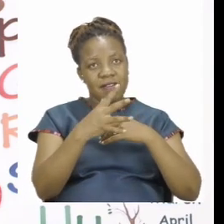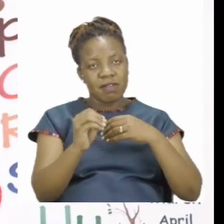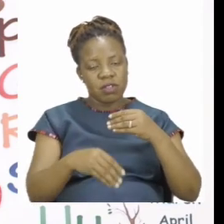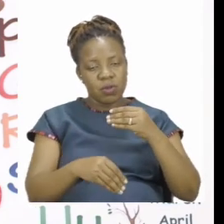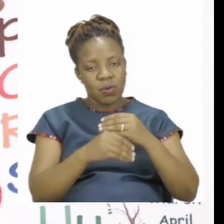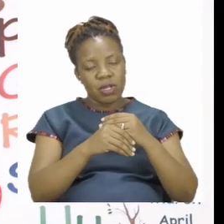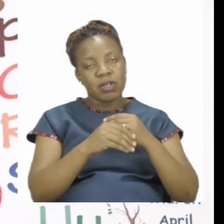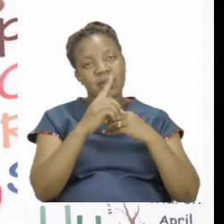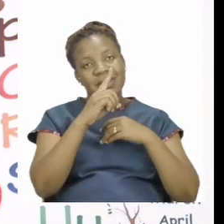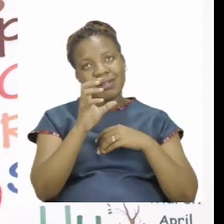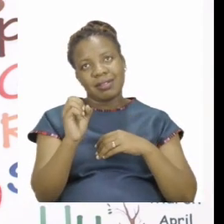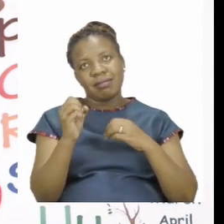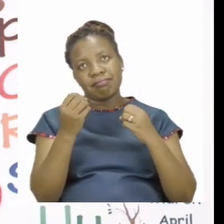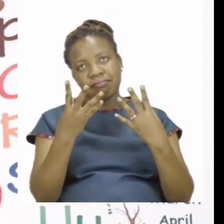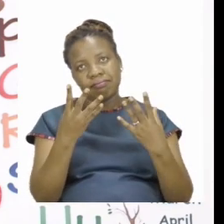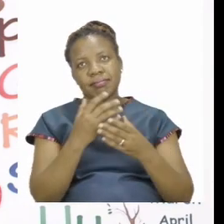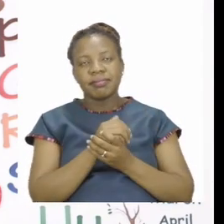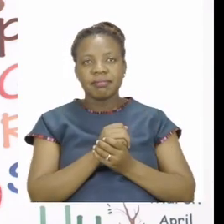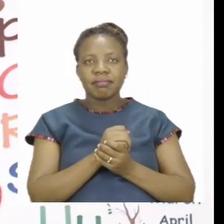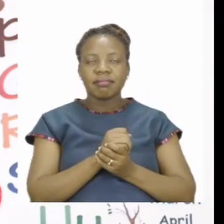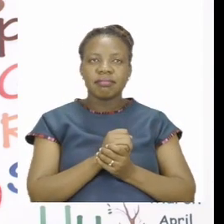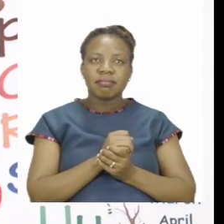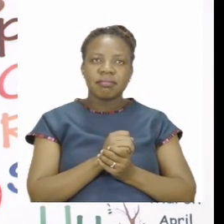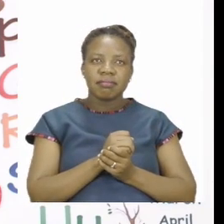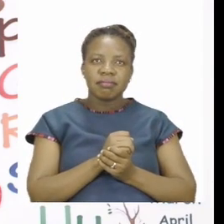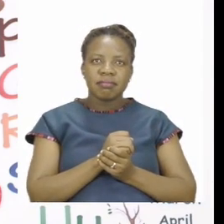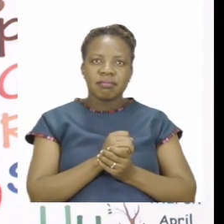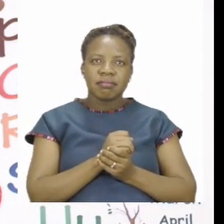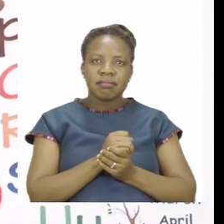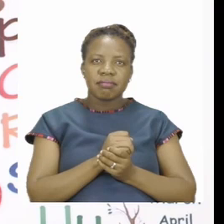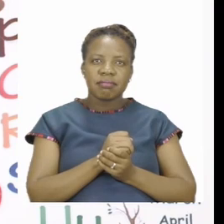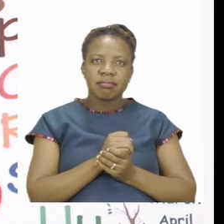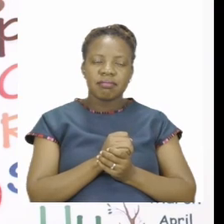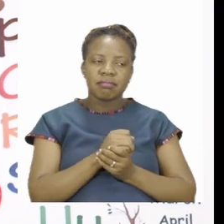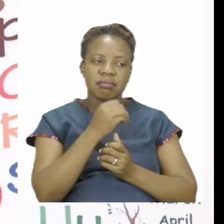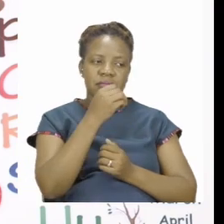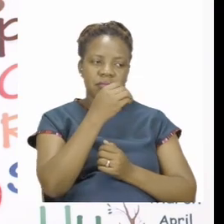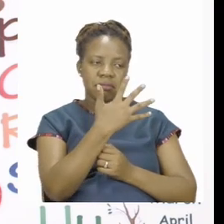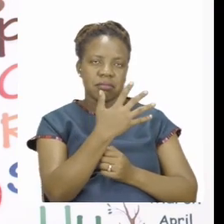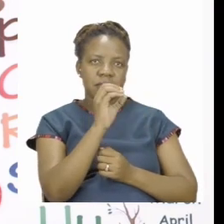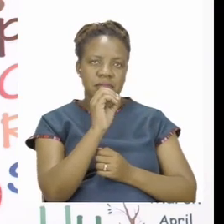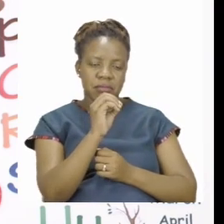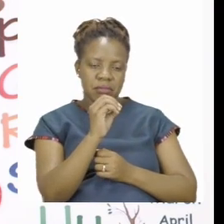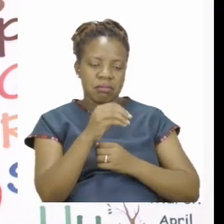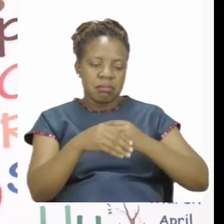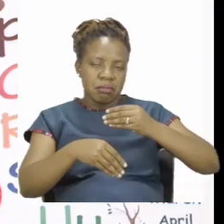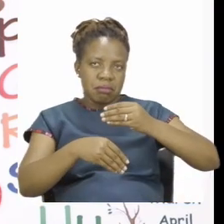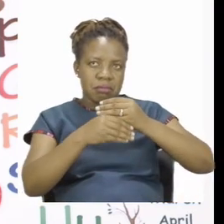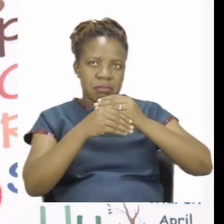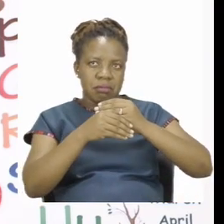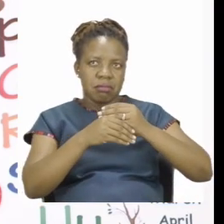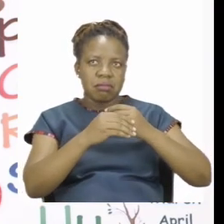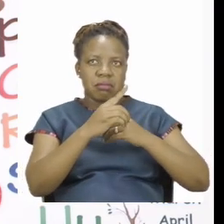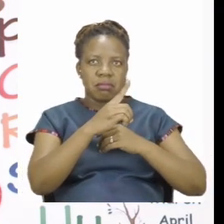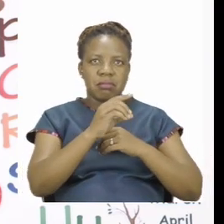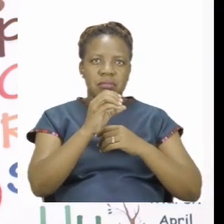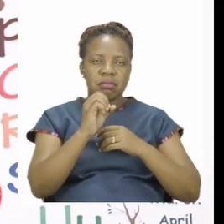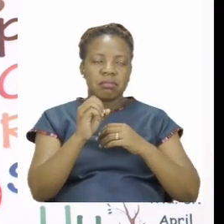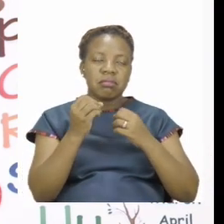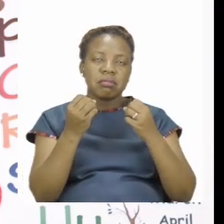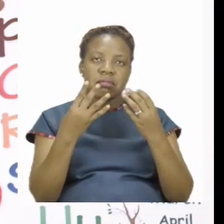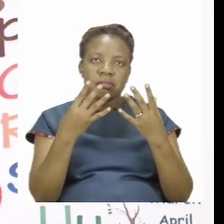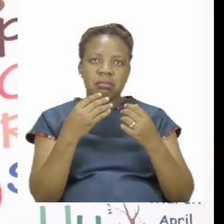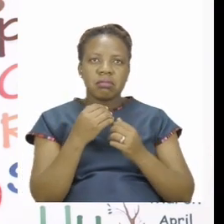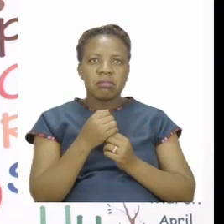our number line. But we definitely know that if we have 50 and we add 10 more, that is a